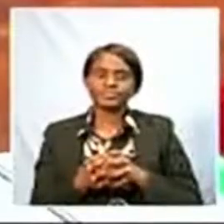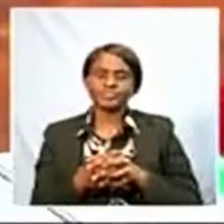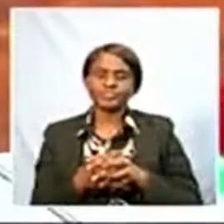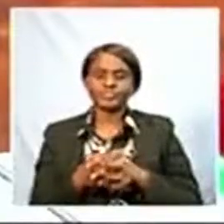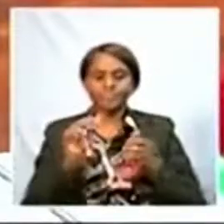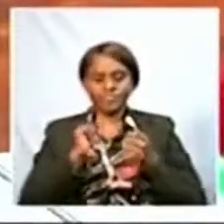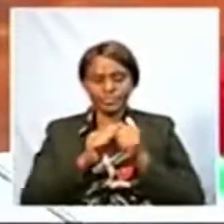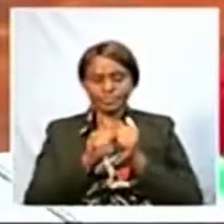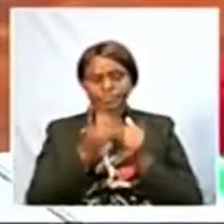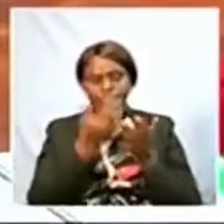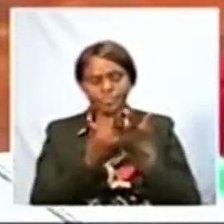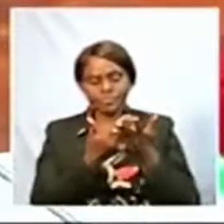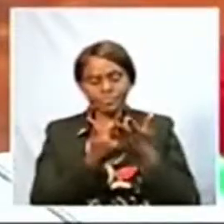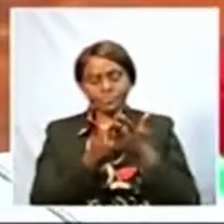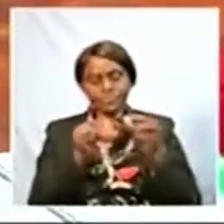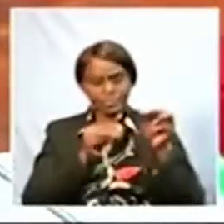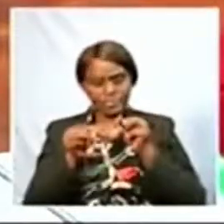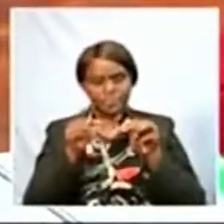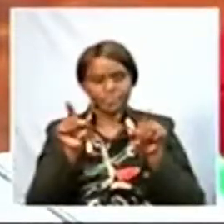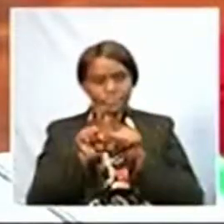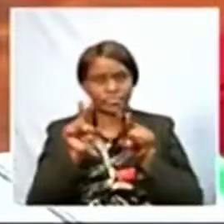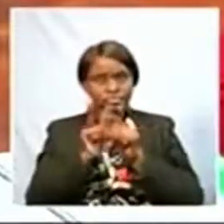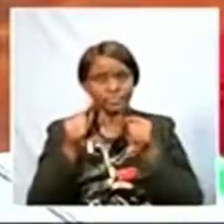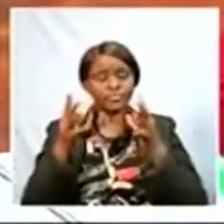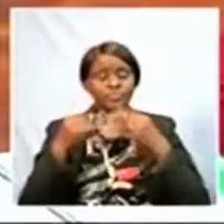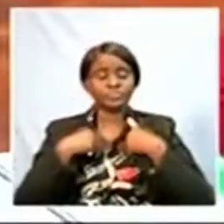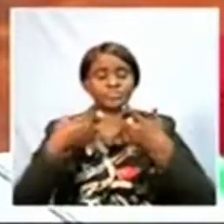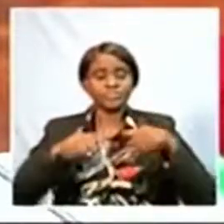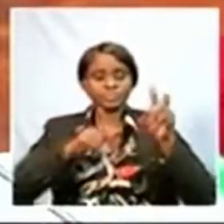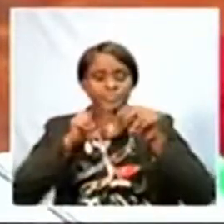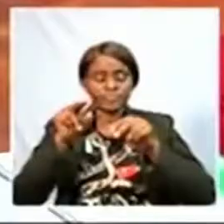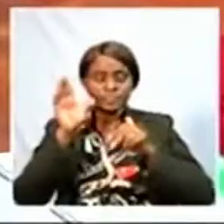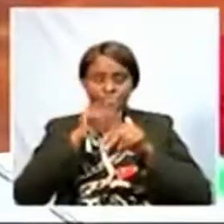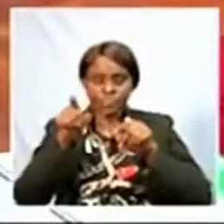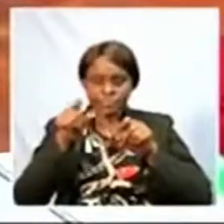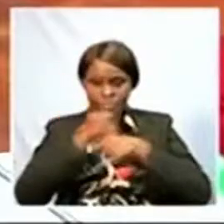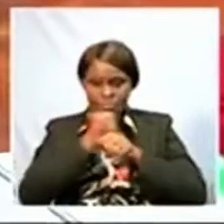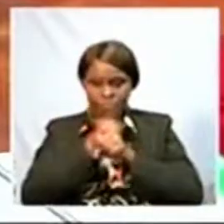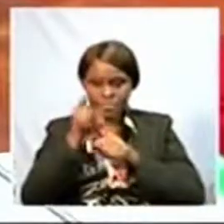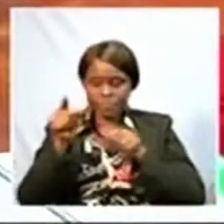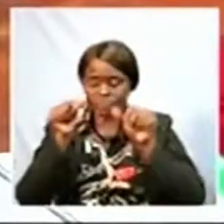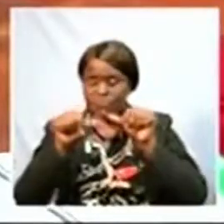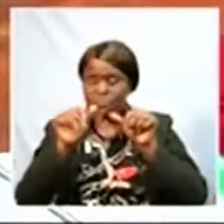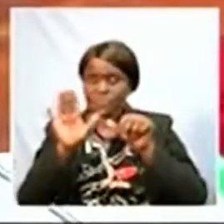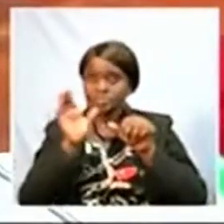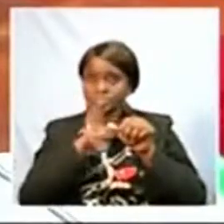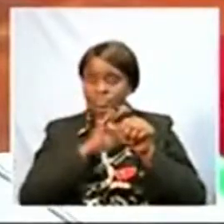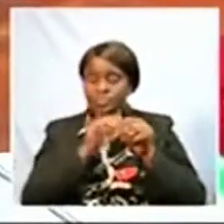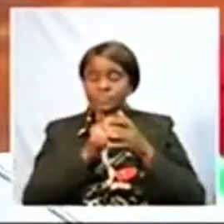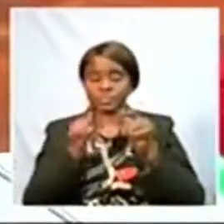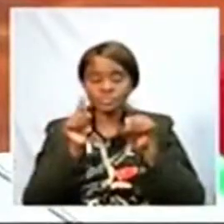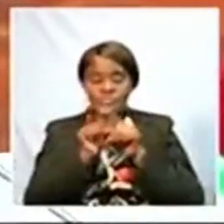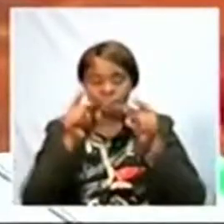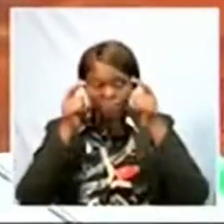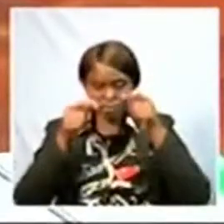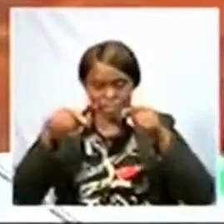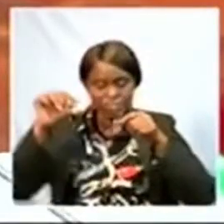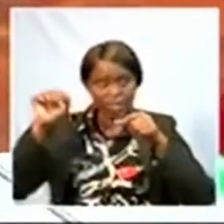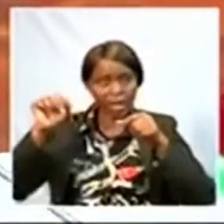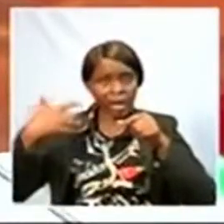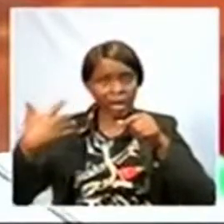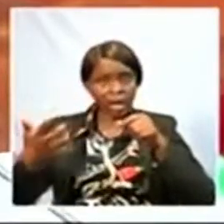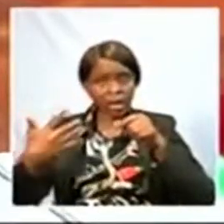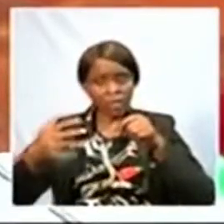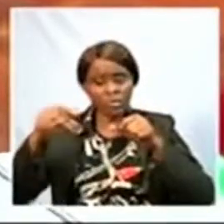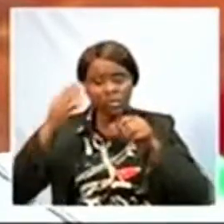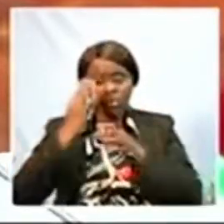Cause of query. Management would like to acknowledge the observations made by the auditors. The handle which was